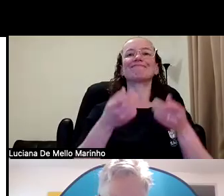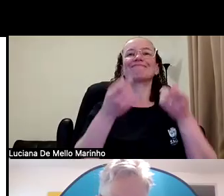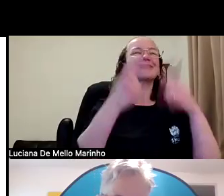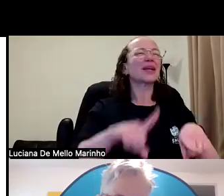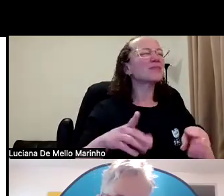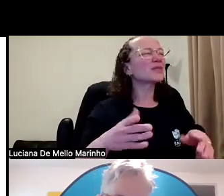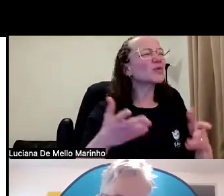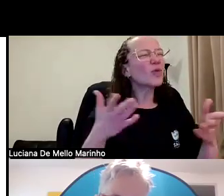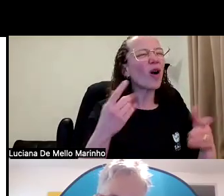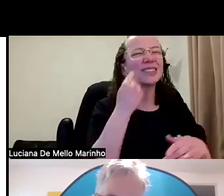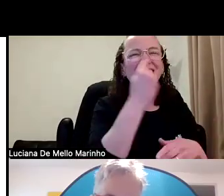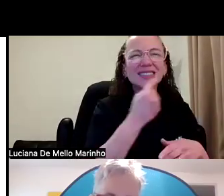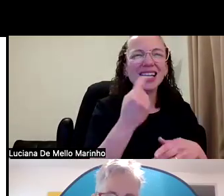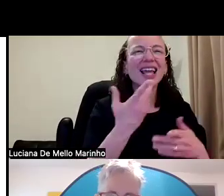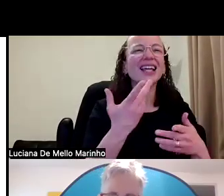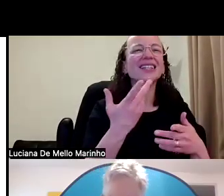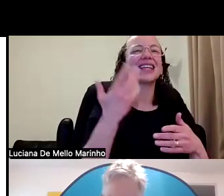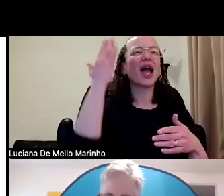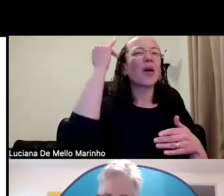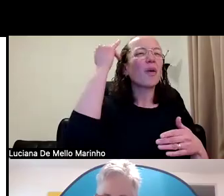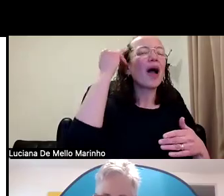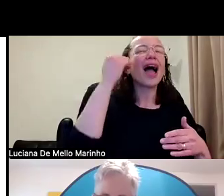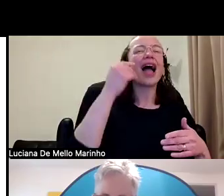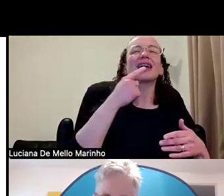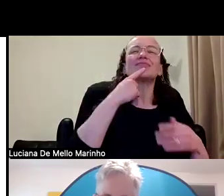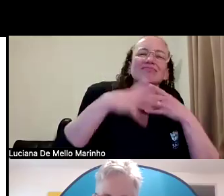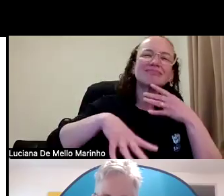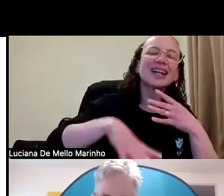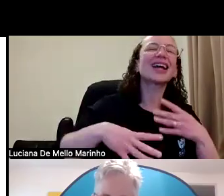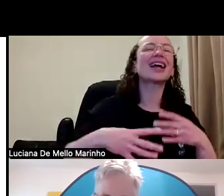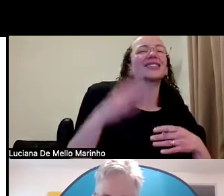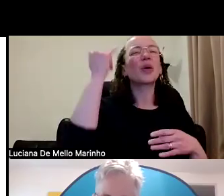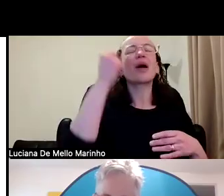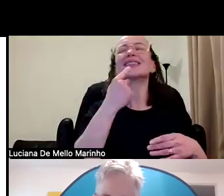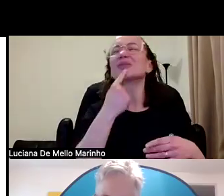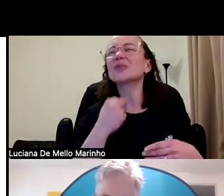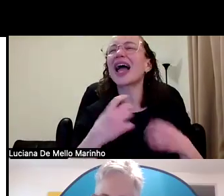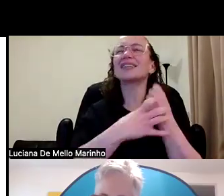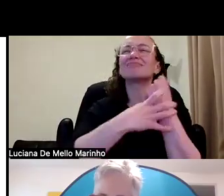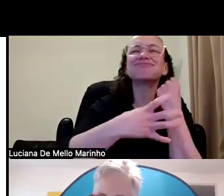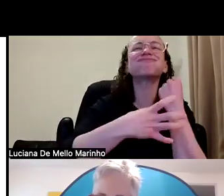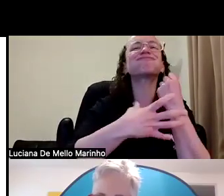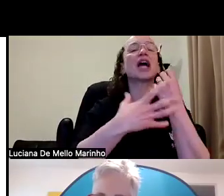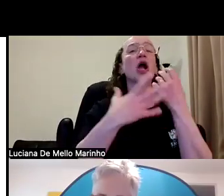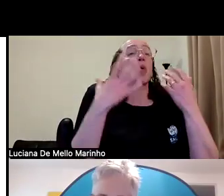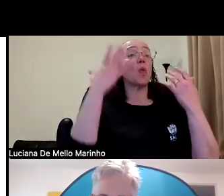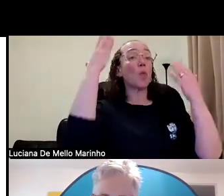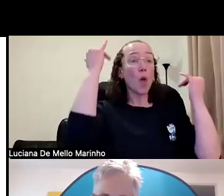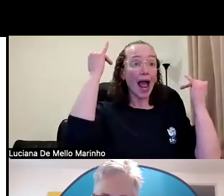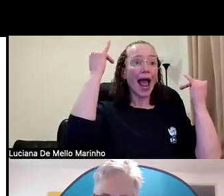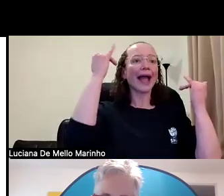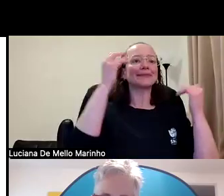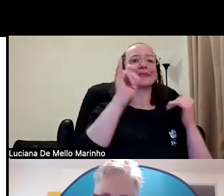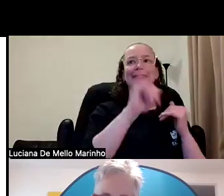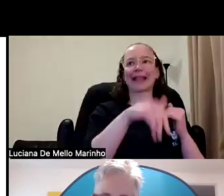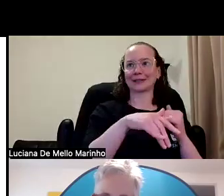just describe a little bit more about what happens. What's happening in the mouth? Why is it bleeding? Why is it red and